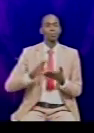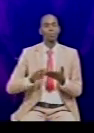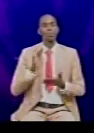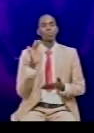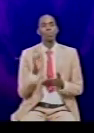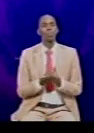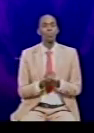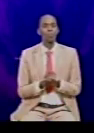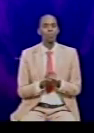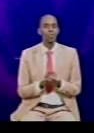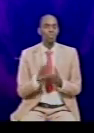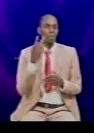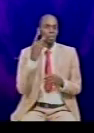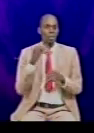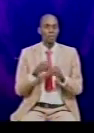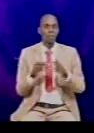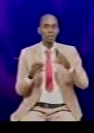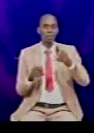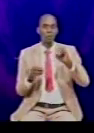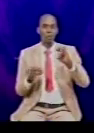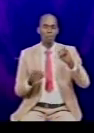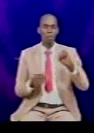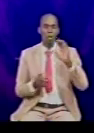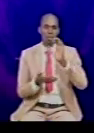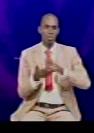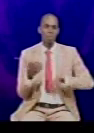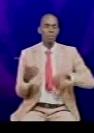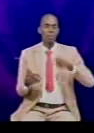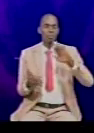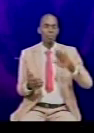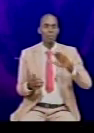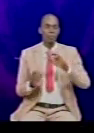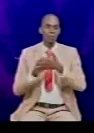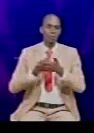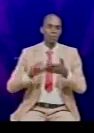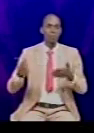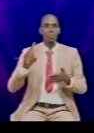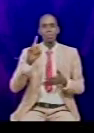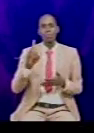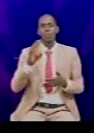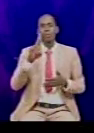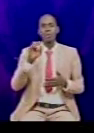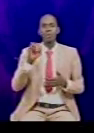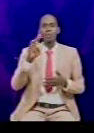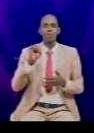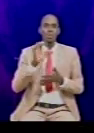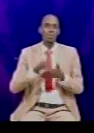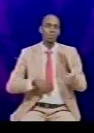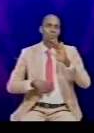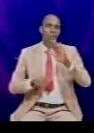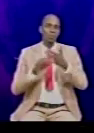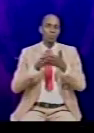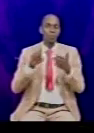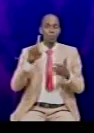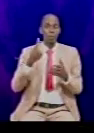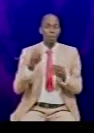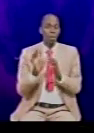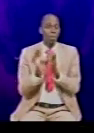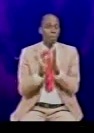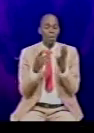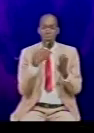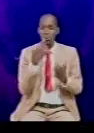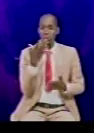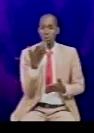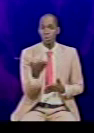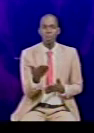If you look at Romans chapter 5, verse 1, there the Bible tells us, it says